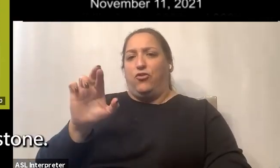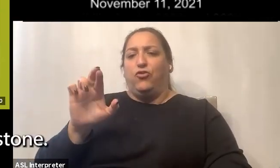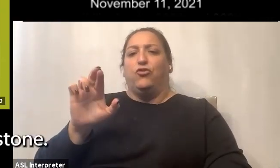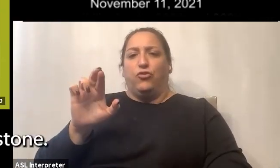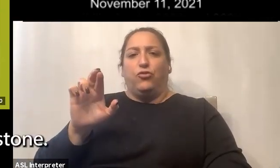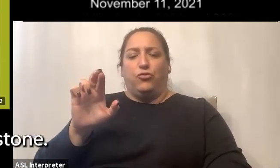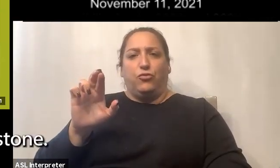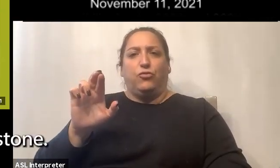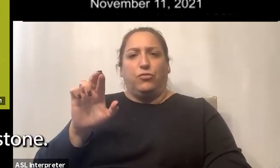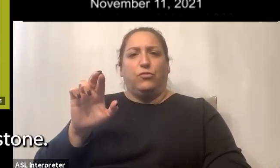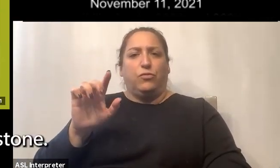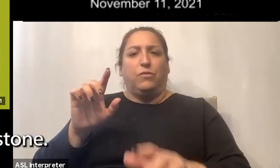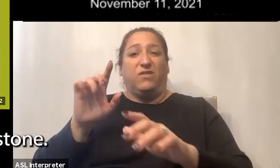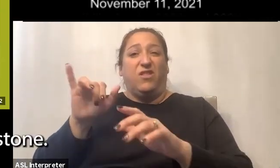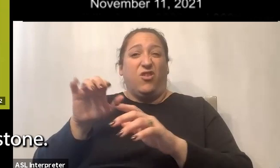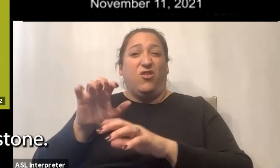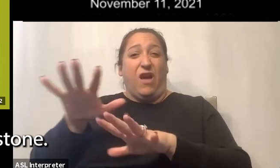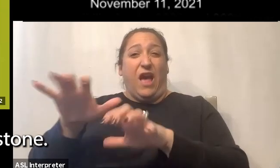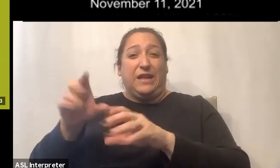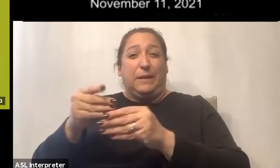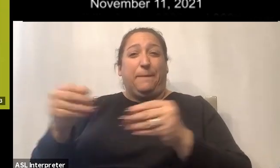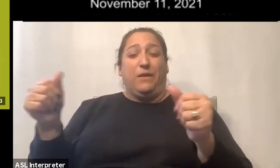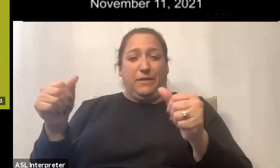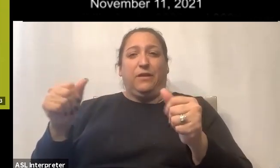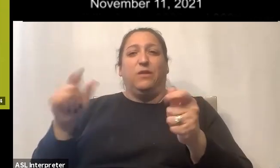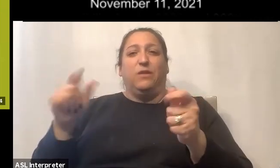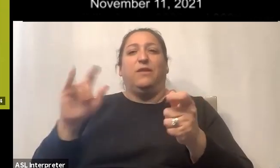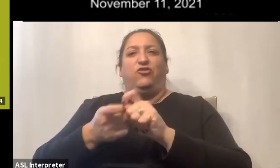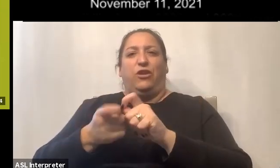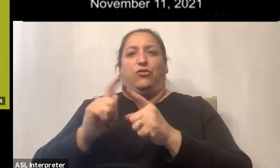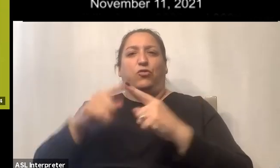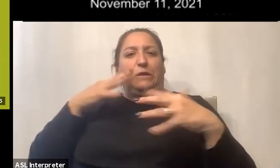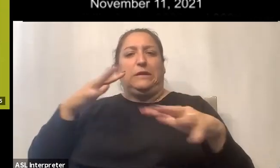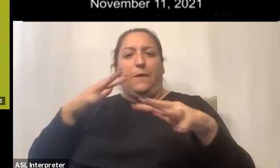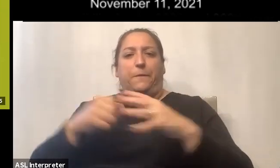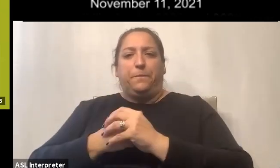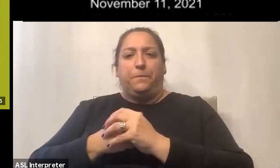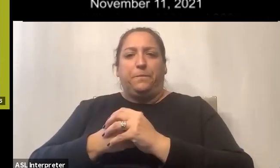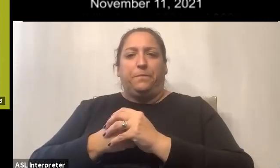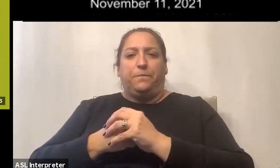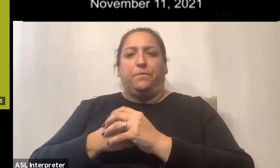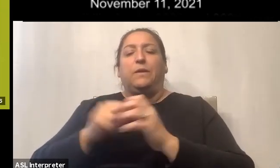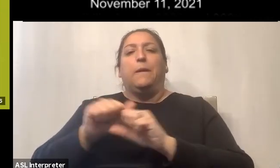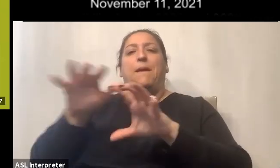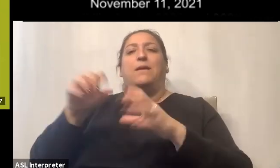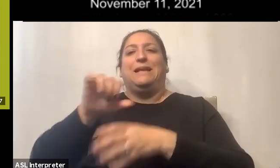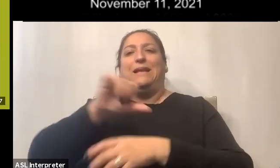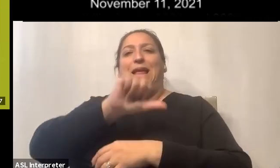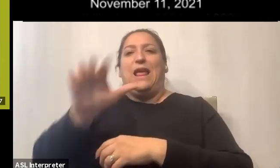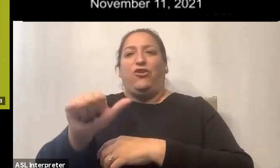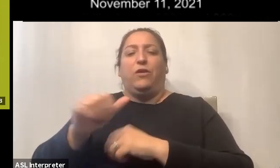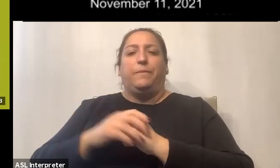rate of glaciers melting has been converted into sound. And I'll be playing this clip.